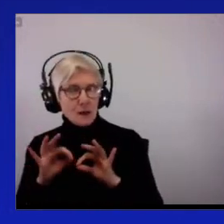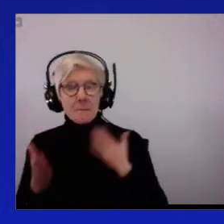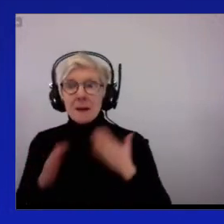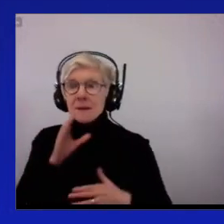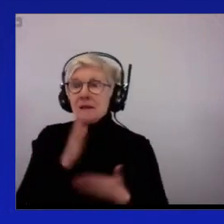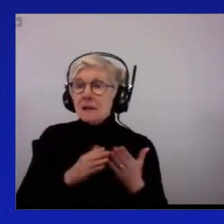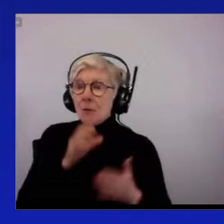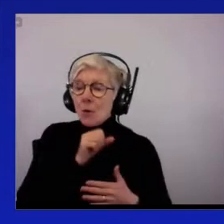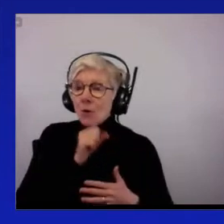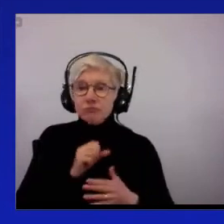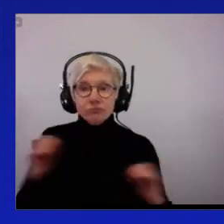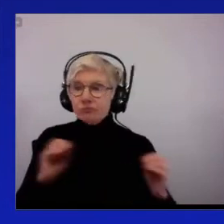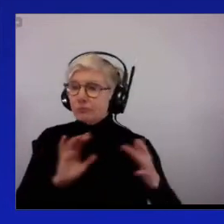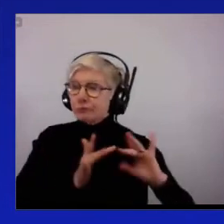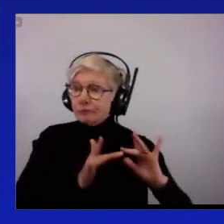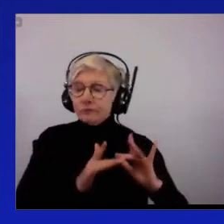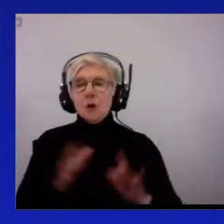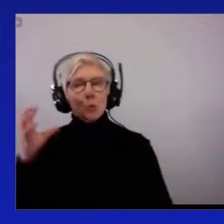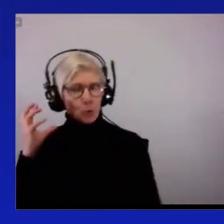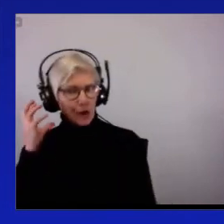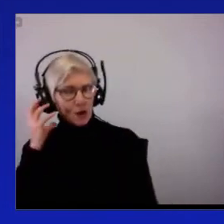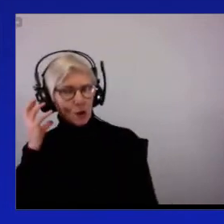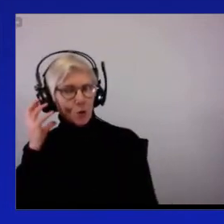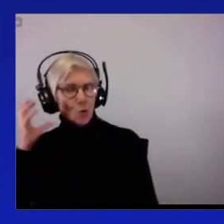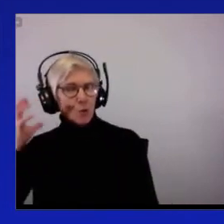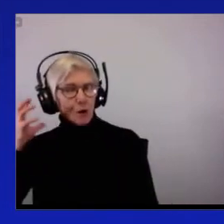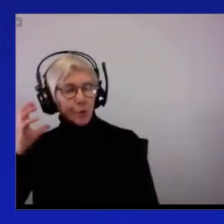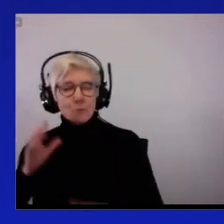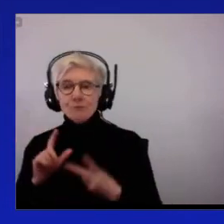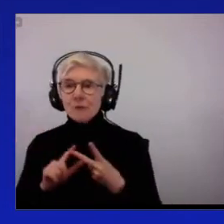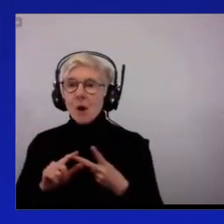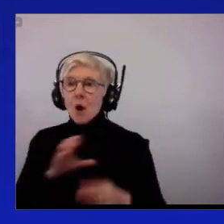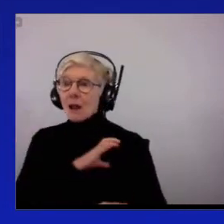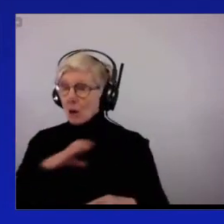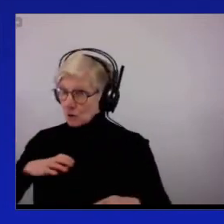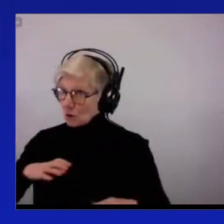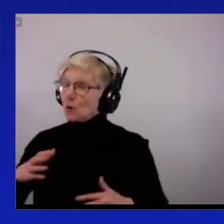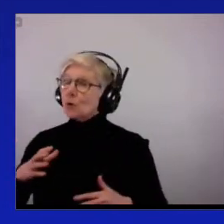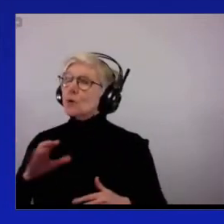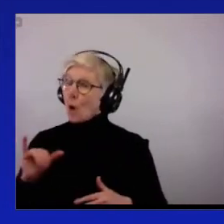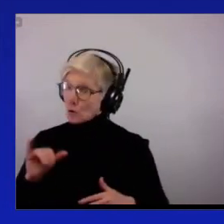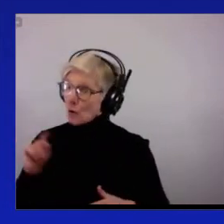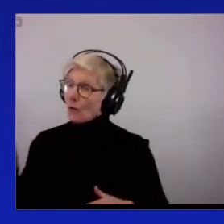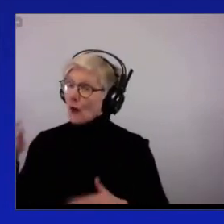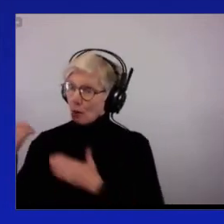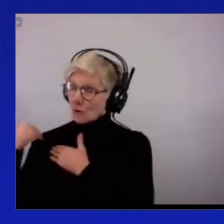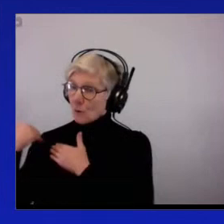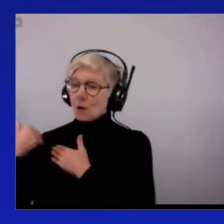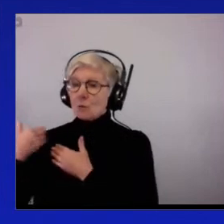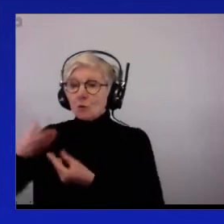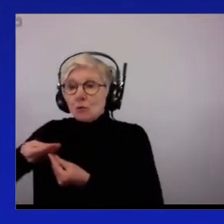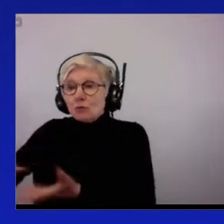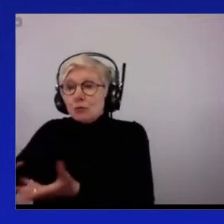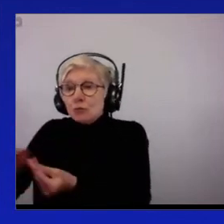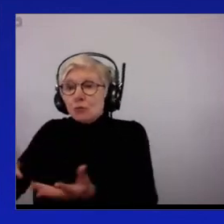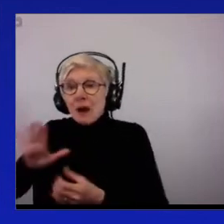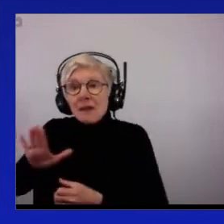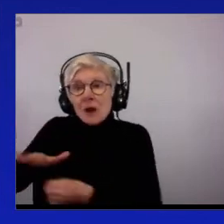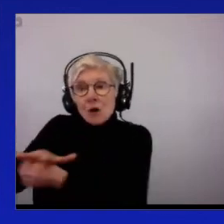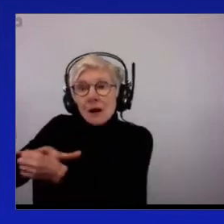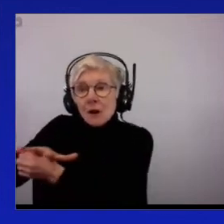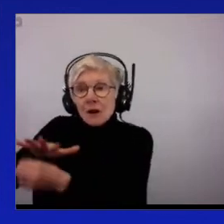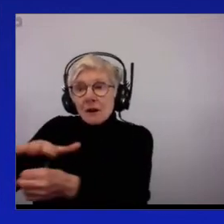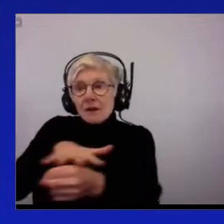access. We will be relying on counselors as well to spread the word through their networks.